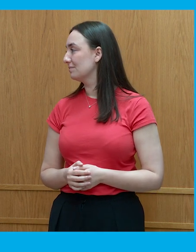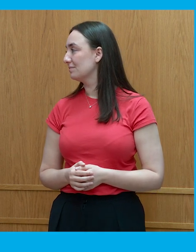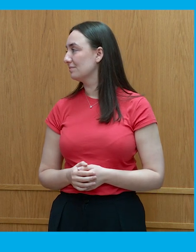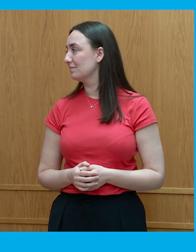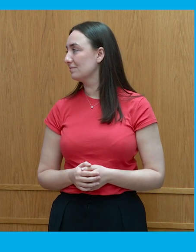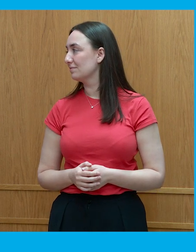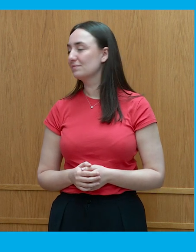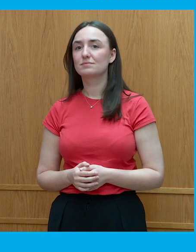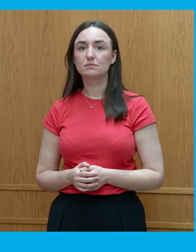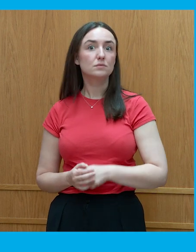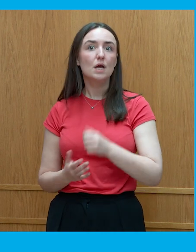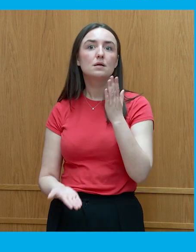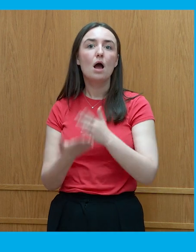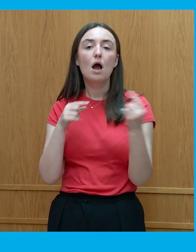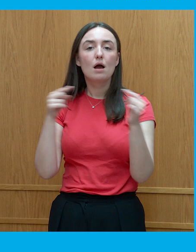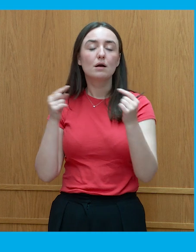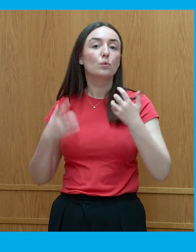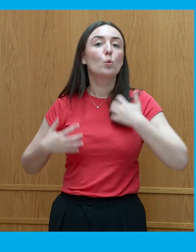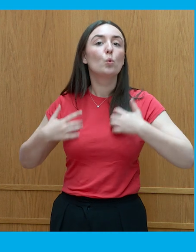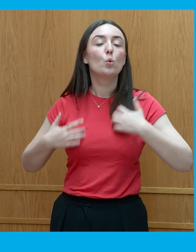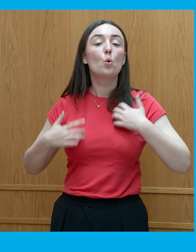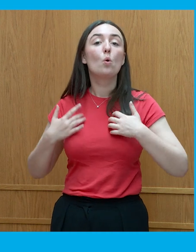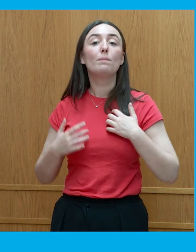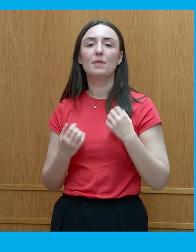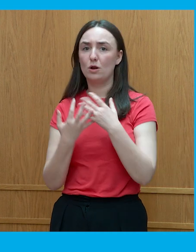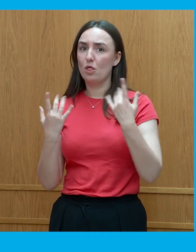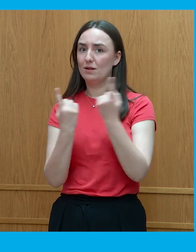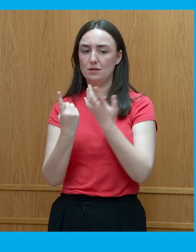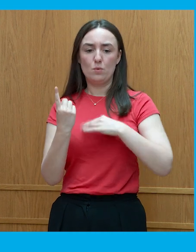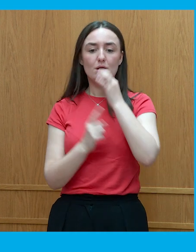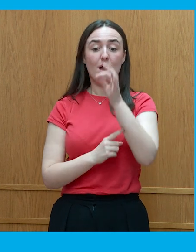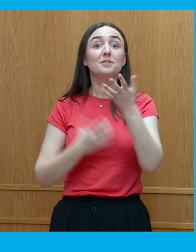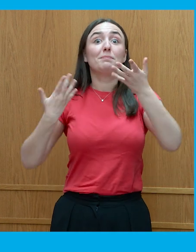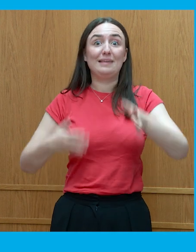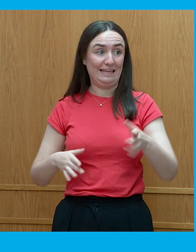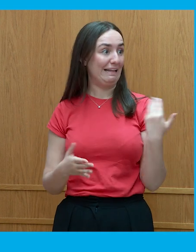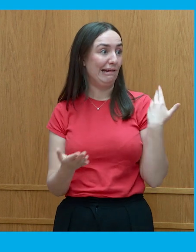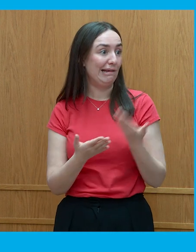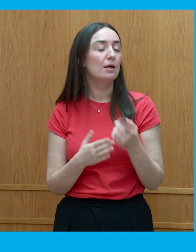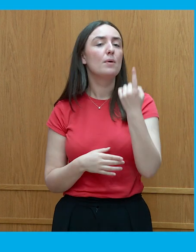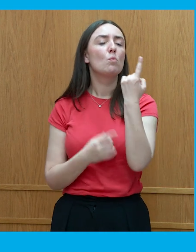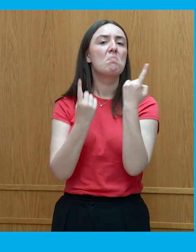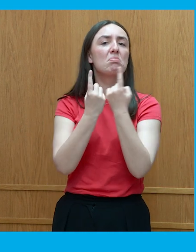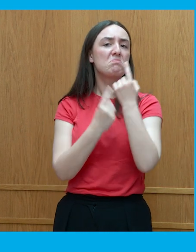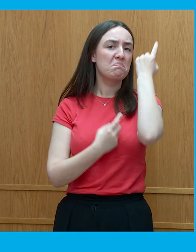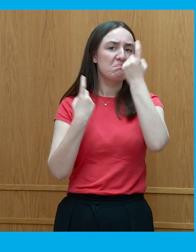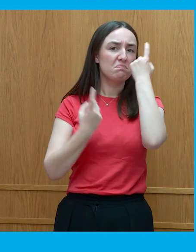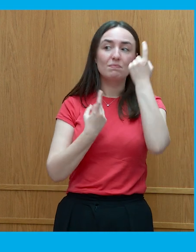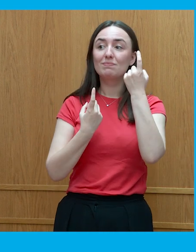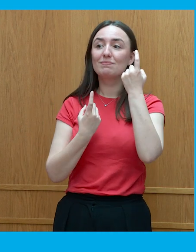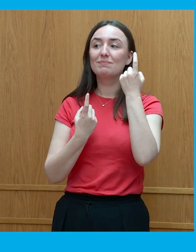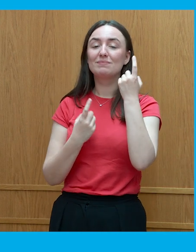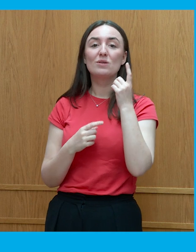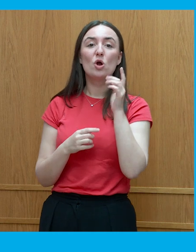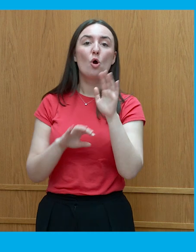Yes, it's been a fascinating debate, and a lot of things I was going to ask about have been asked about. But one thing I wondered about, I was picking up on